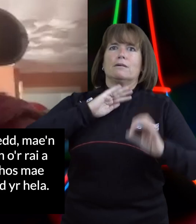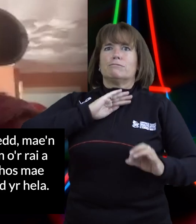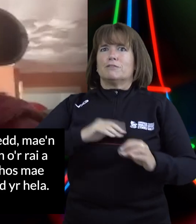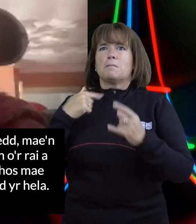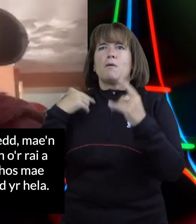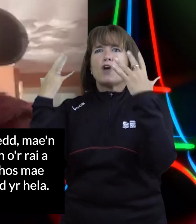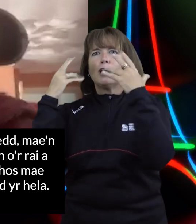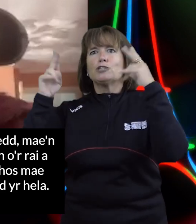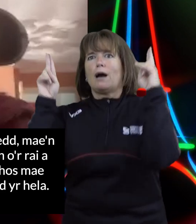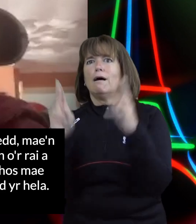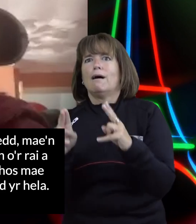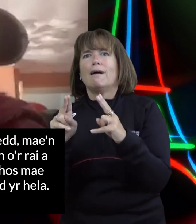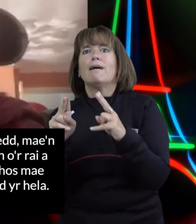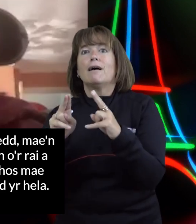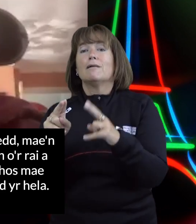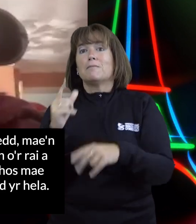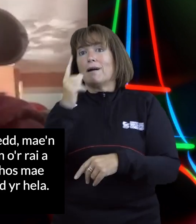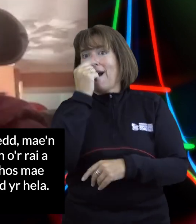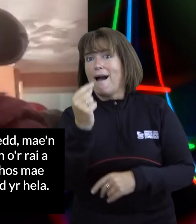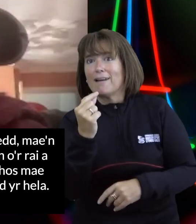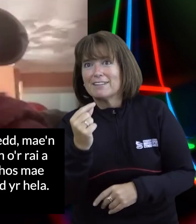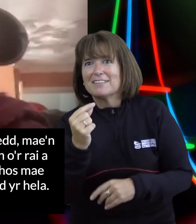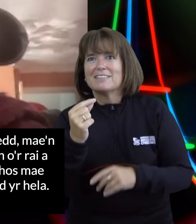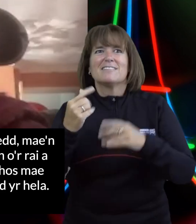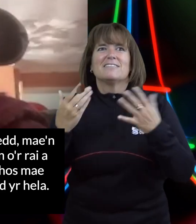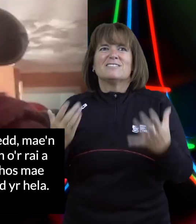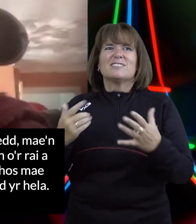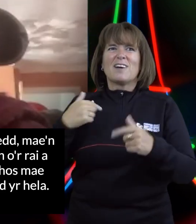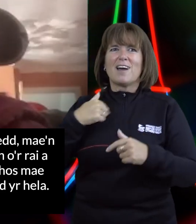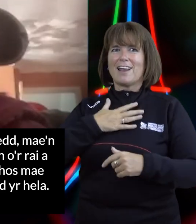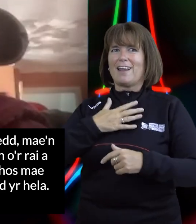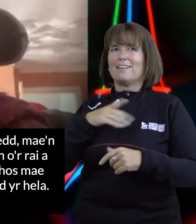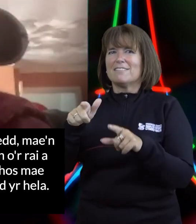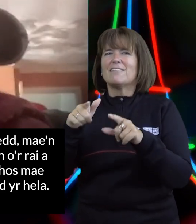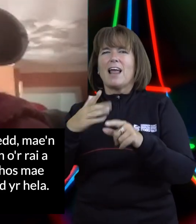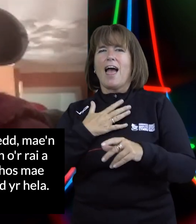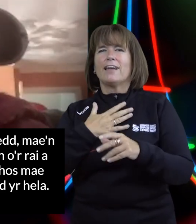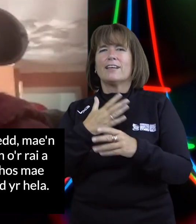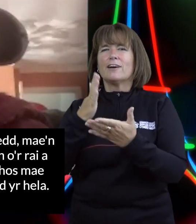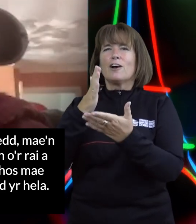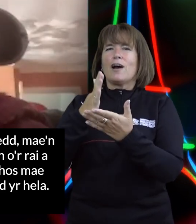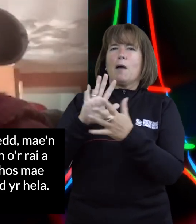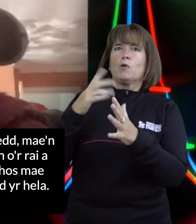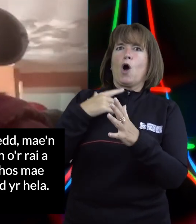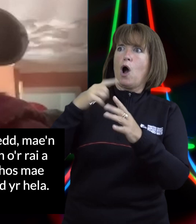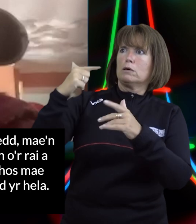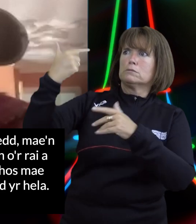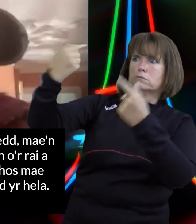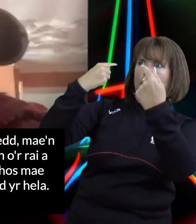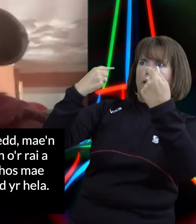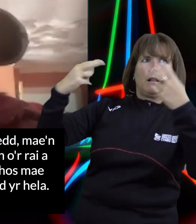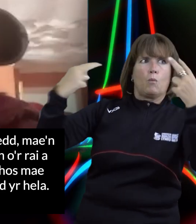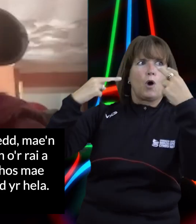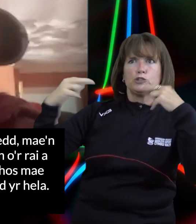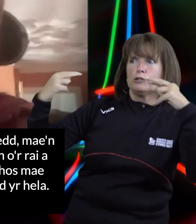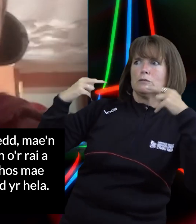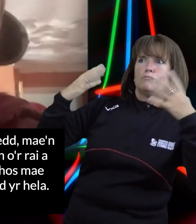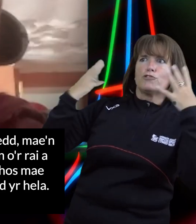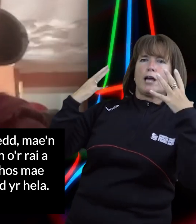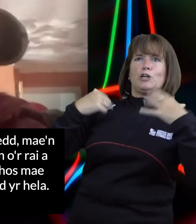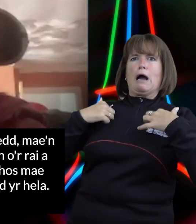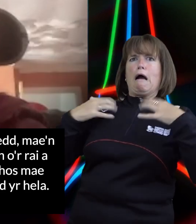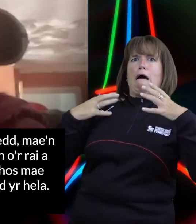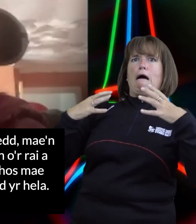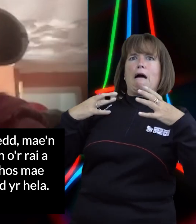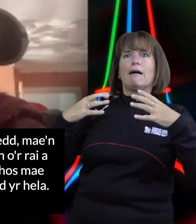of the could do's. So yeah, I'll take that. And yeah, I've quite like the fact that I'm sort of not under the